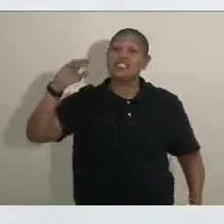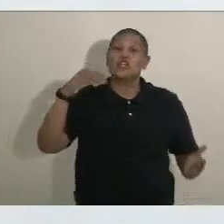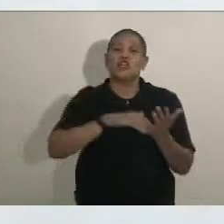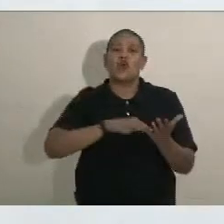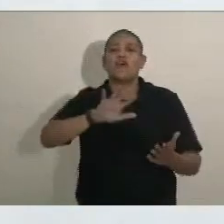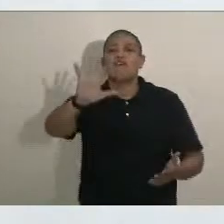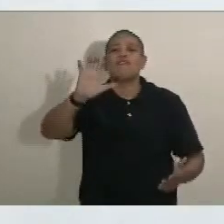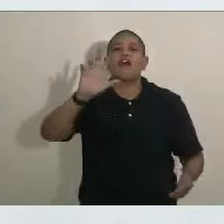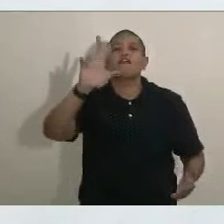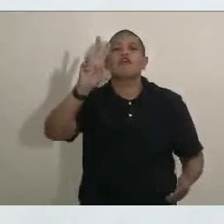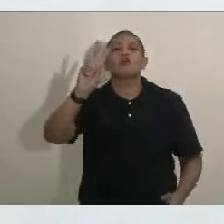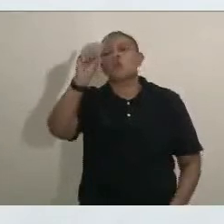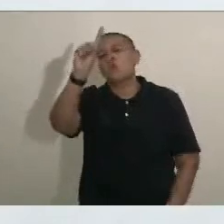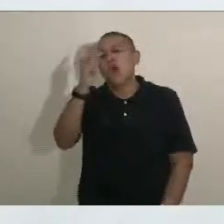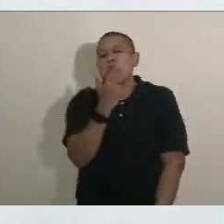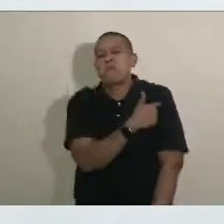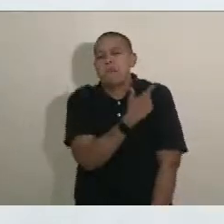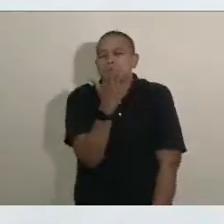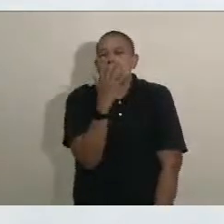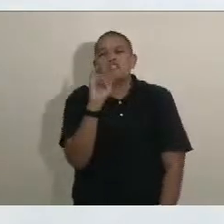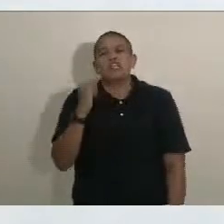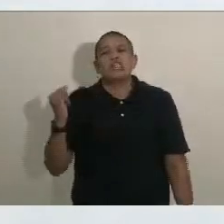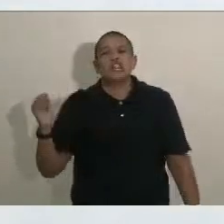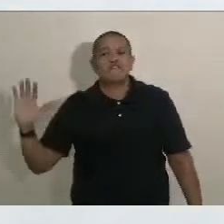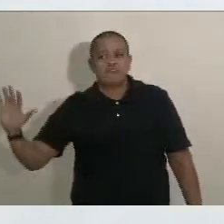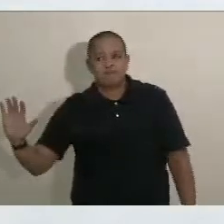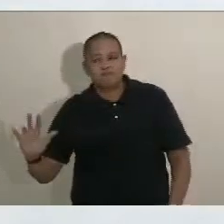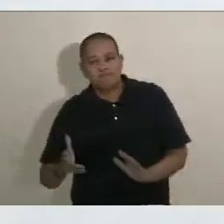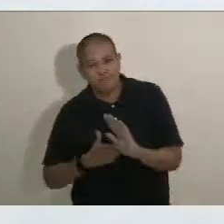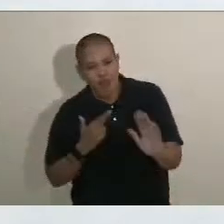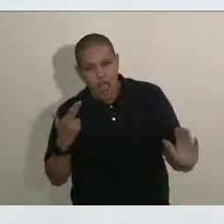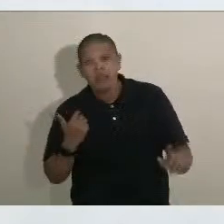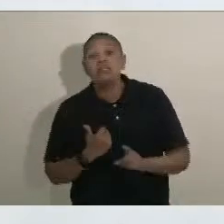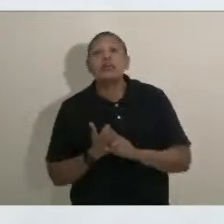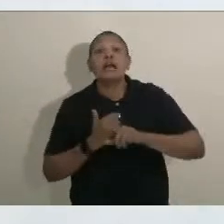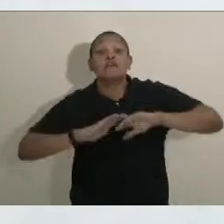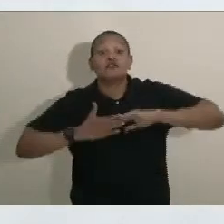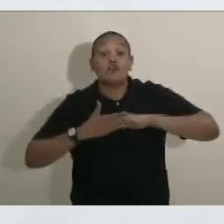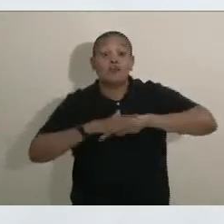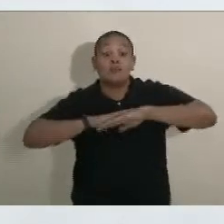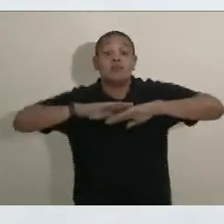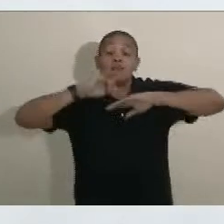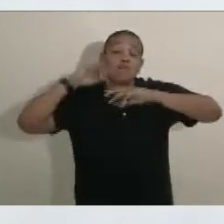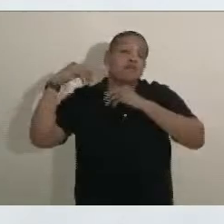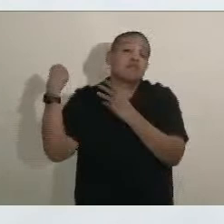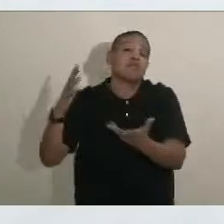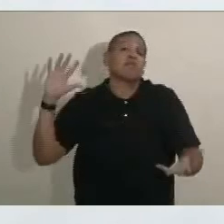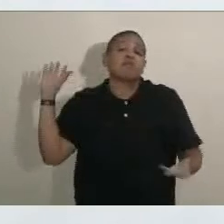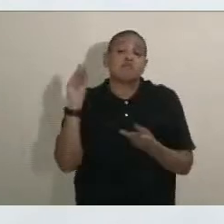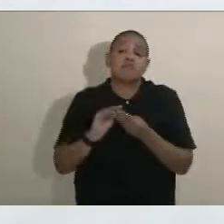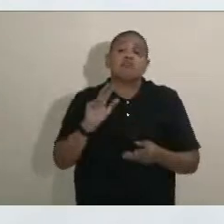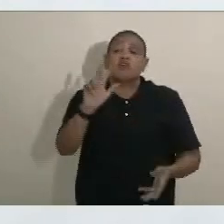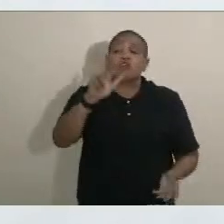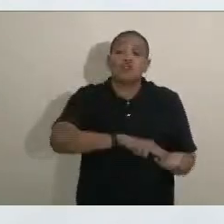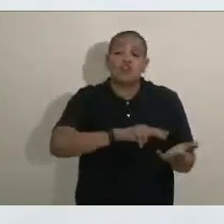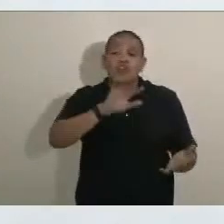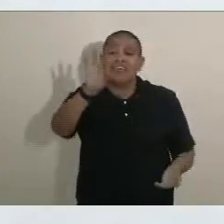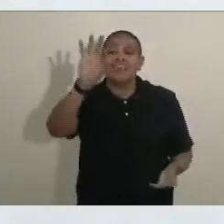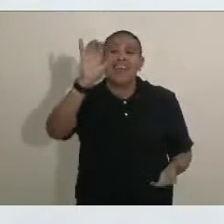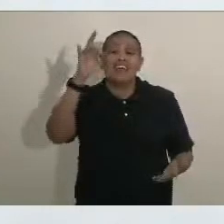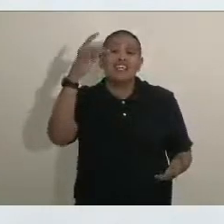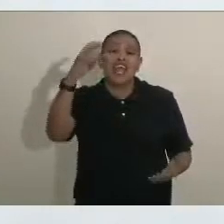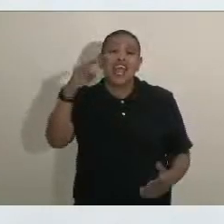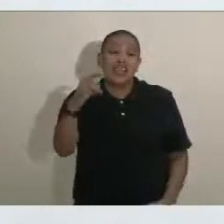96,532 were single doses. That's of the Johnson & Johnson. The island has also administered some 3,918 doses